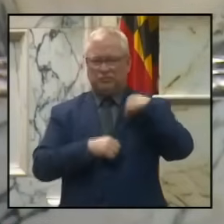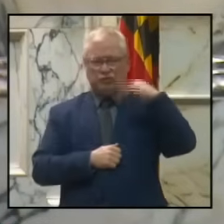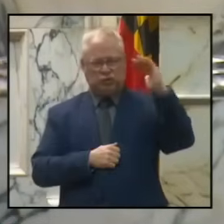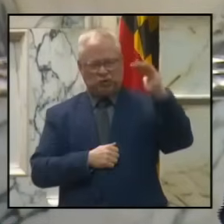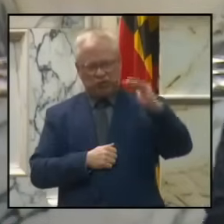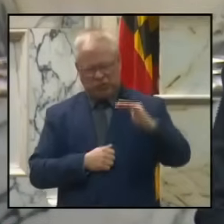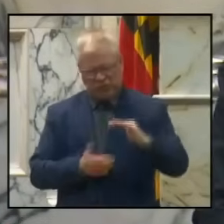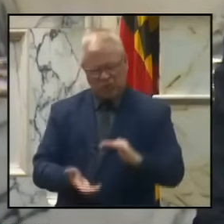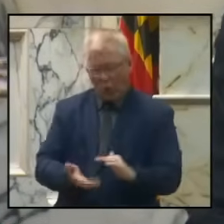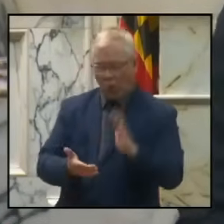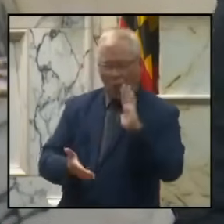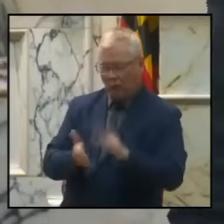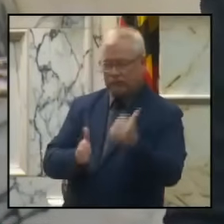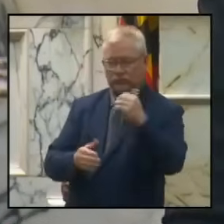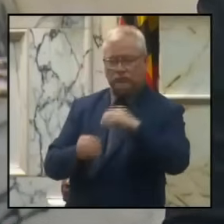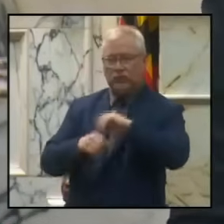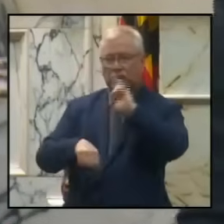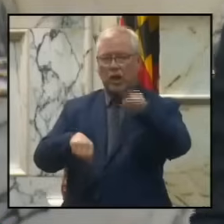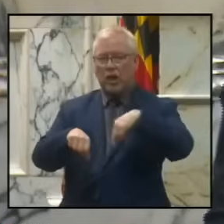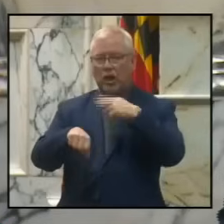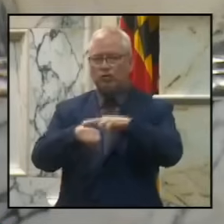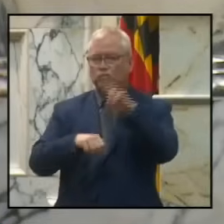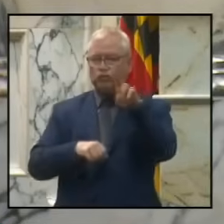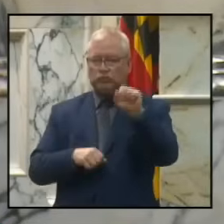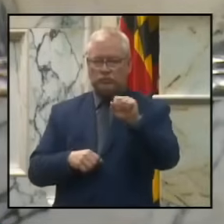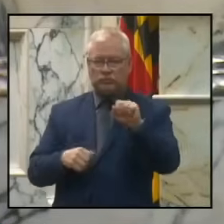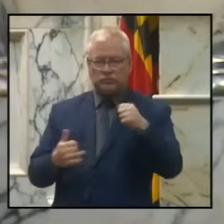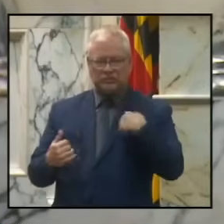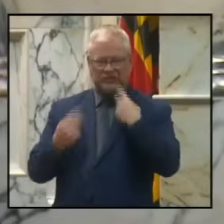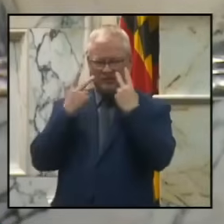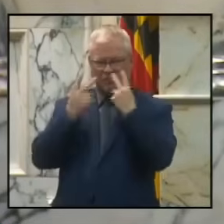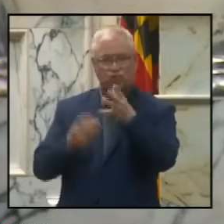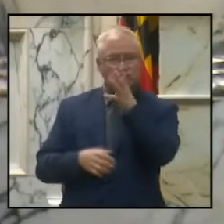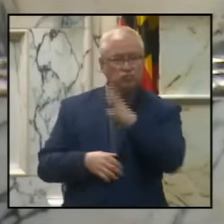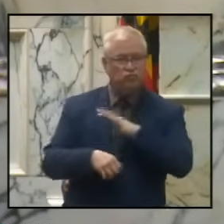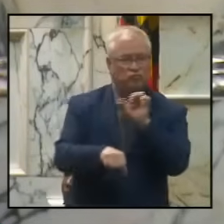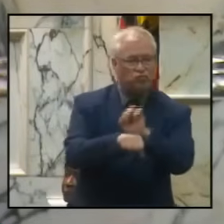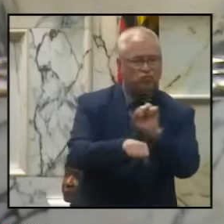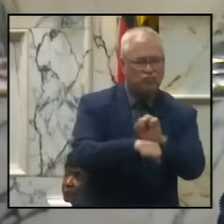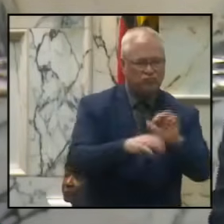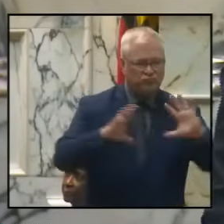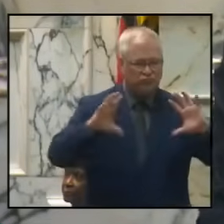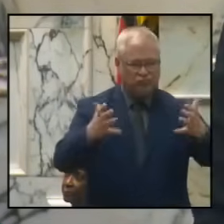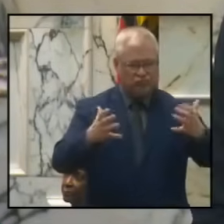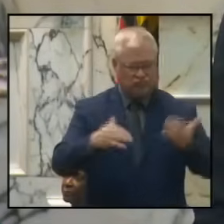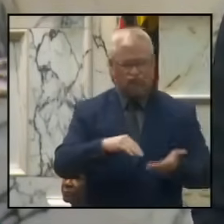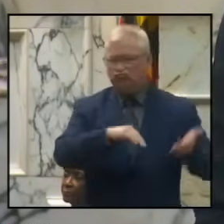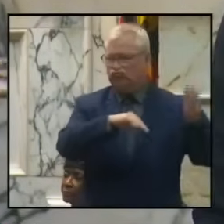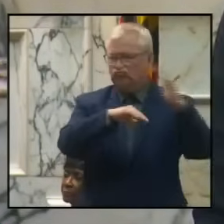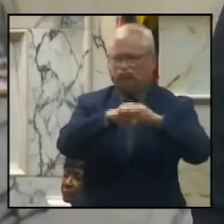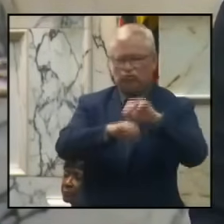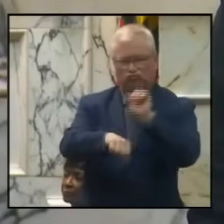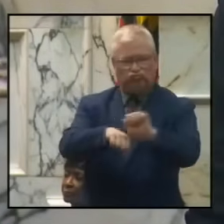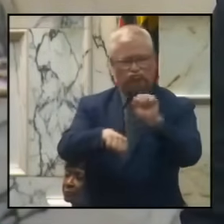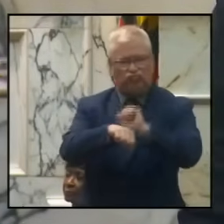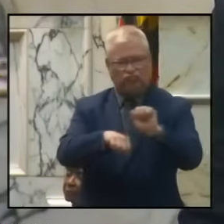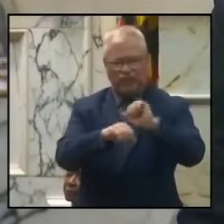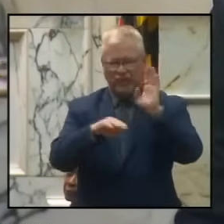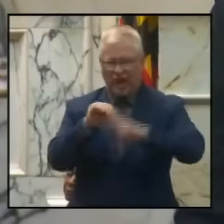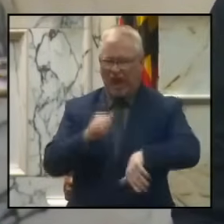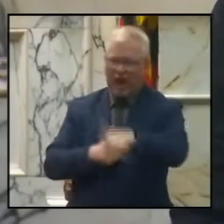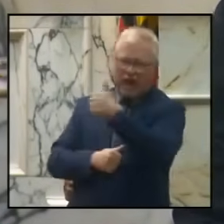entire country, and we have seen women's labor force participation increase by more than almost any other state in America.